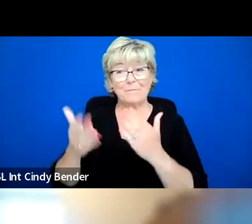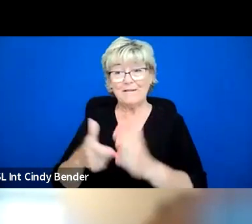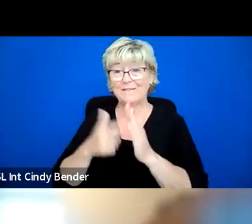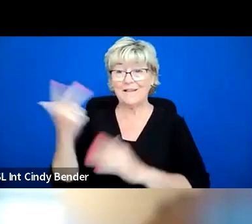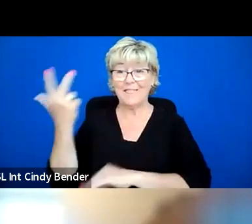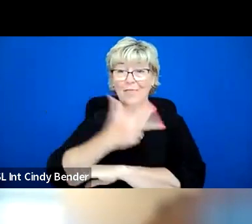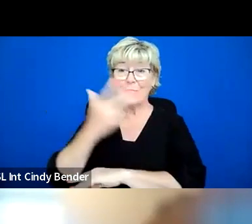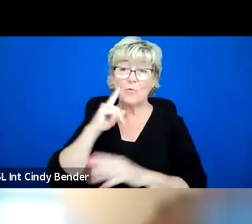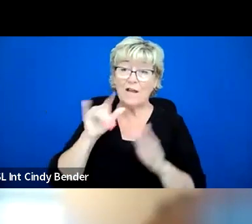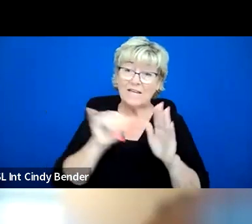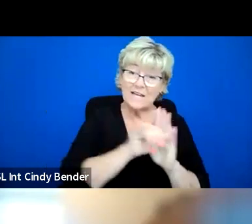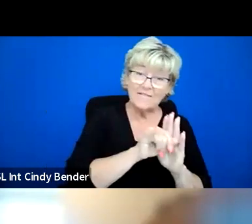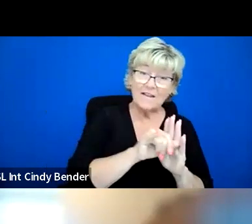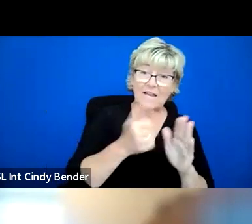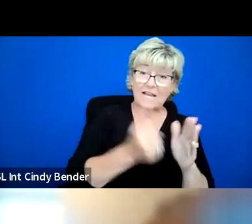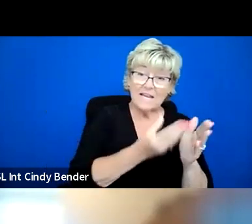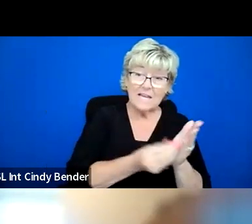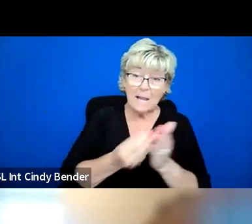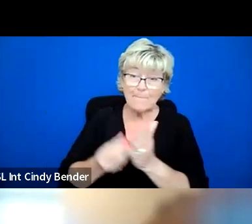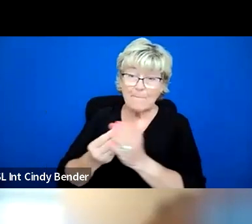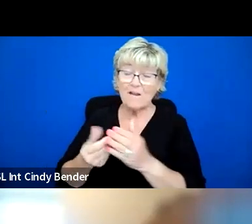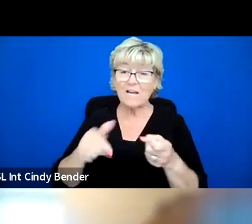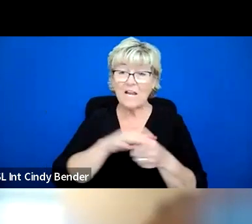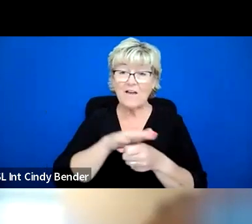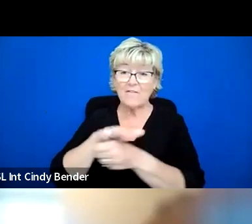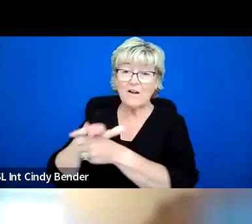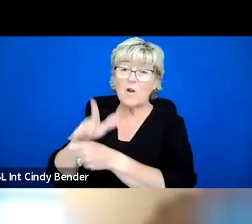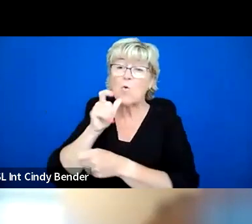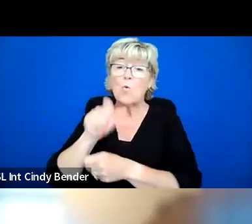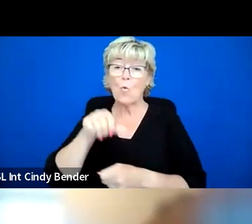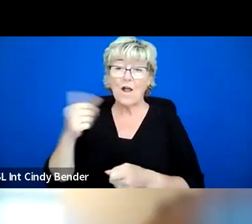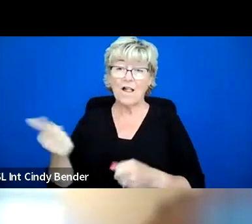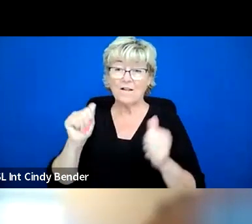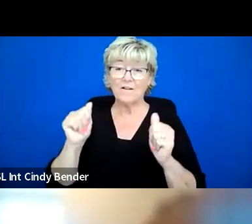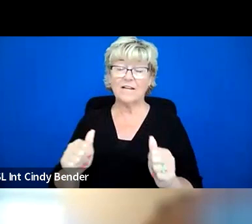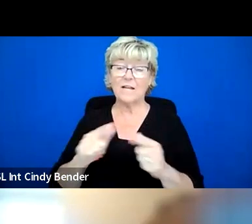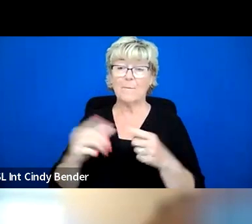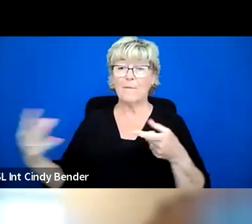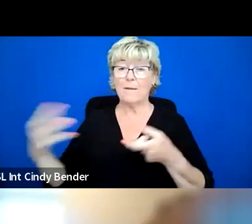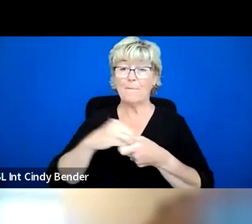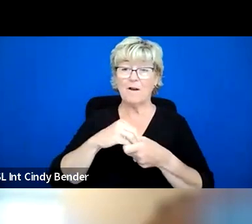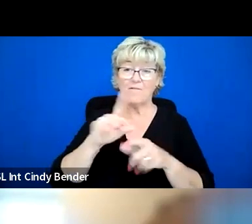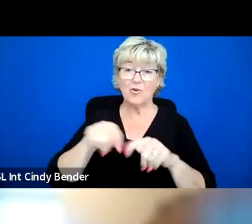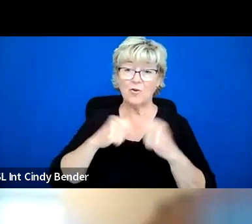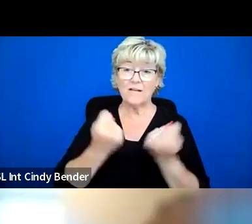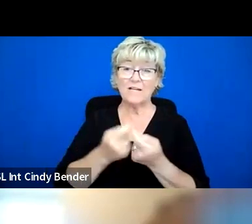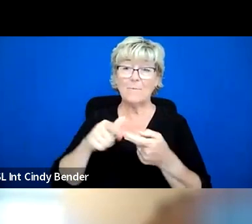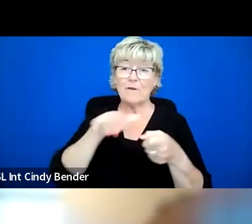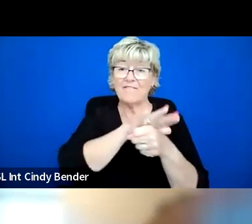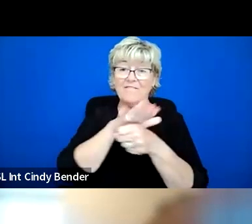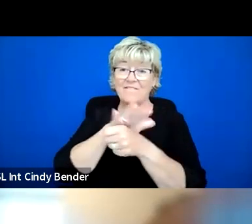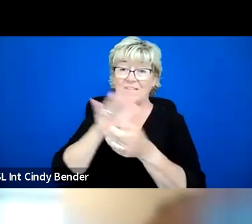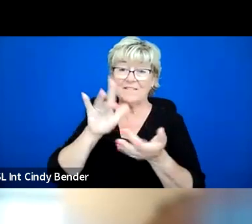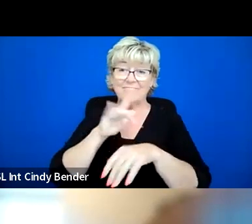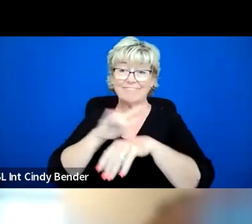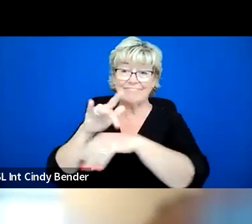about identifying any gaps in any coverage and seeing who else you can get to be part of the team to maybe fill in that